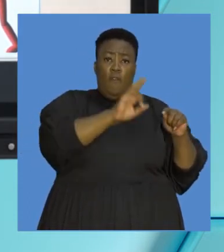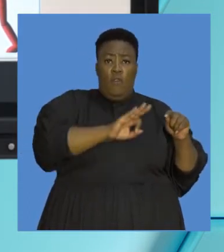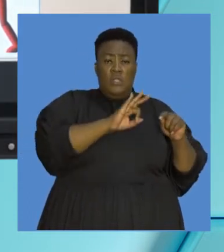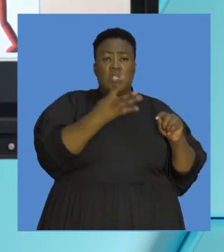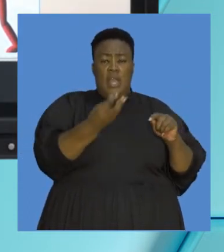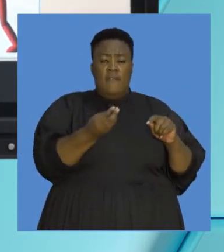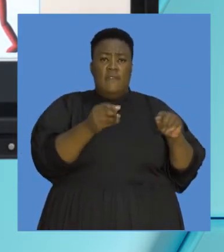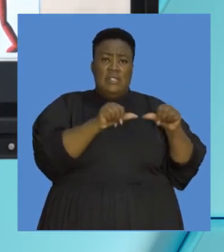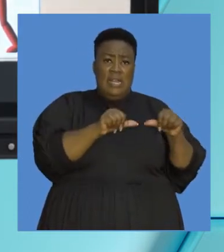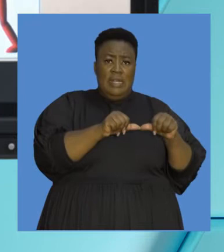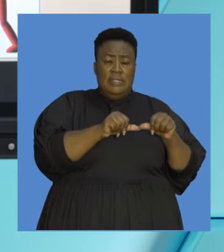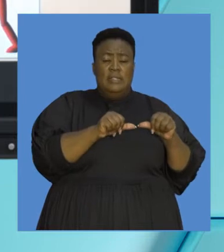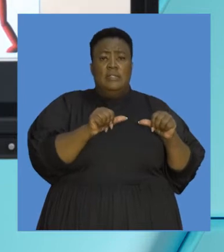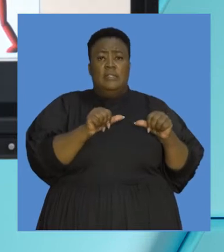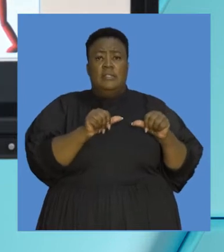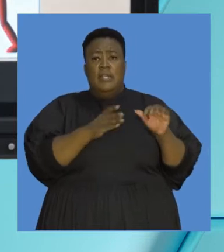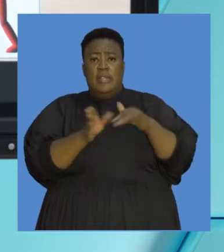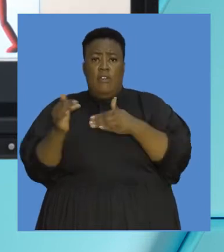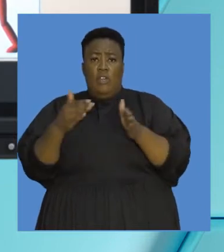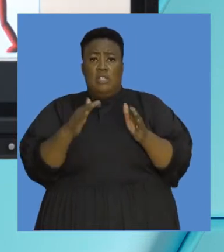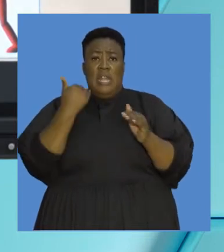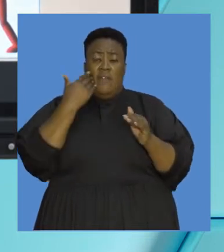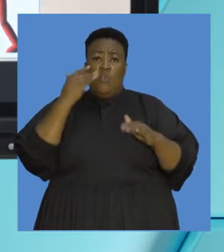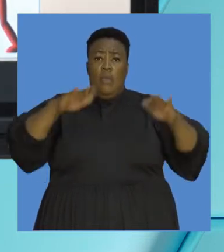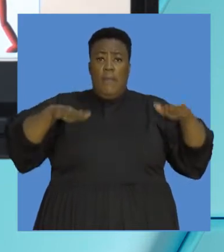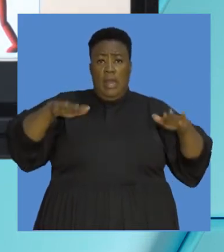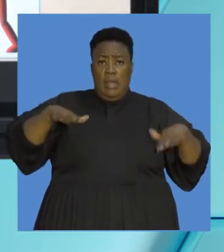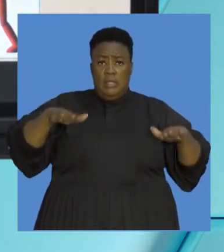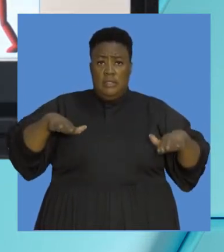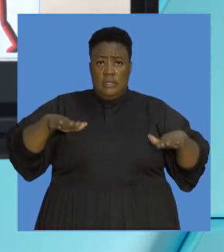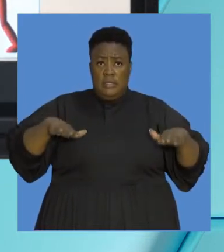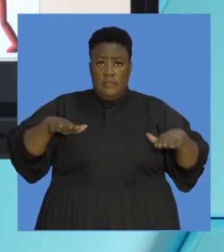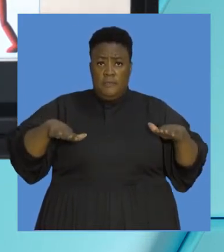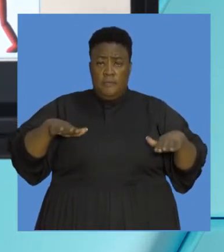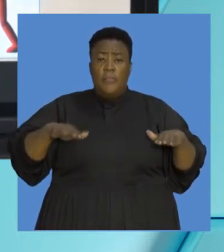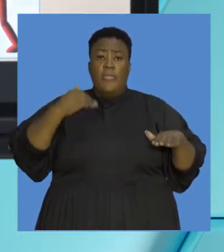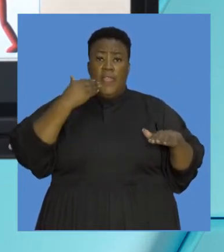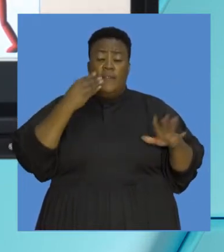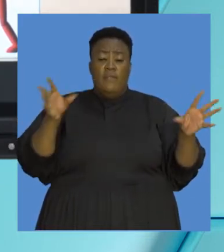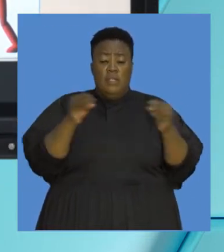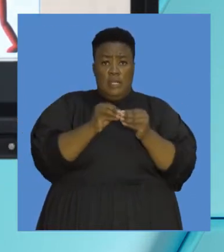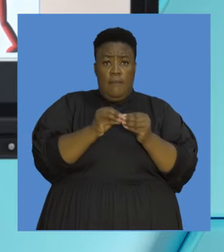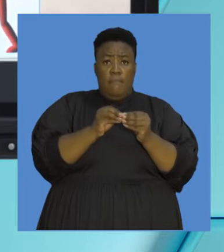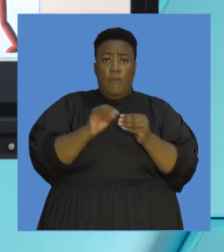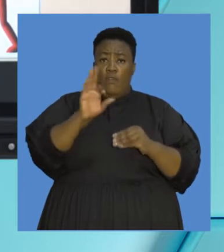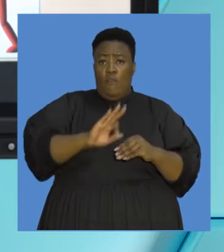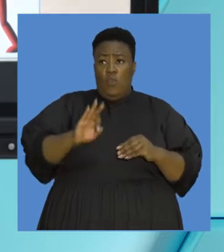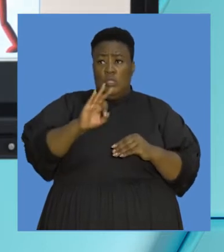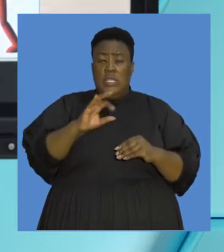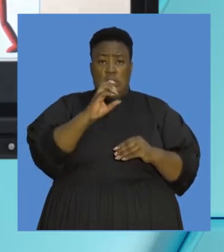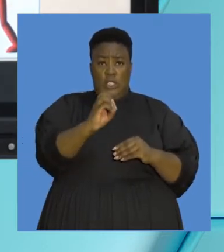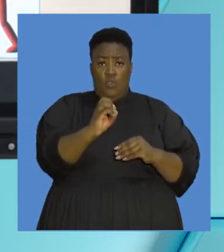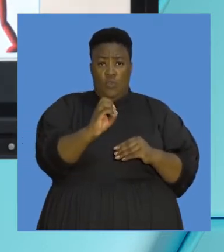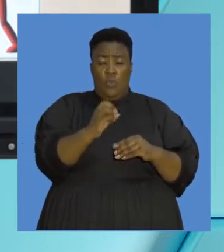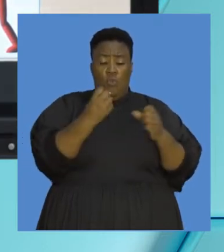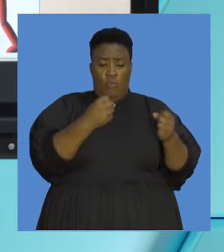and direction. So when we balance forces, and I'm saying it a lot because it's important, if the sum of the forces is zero,